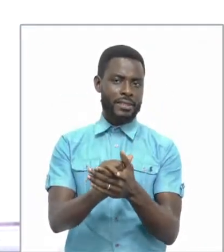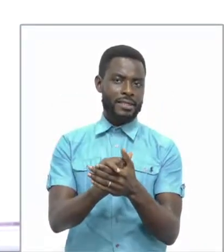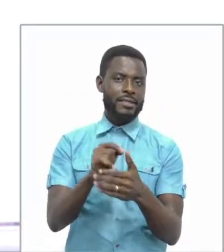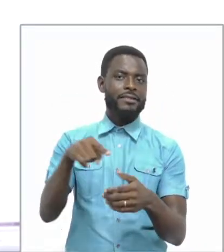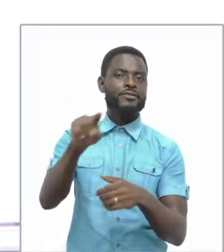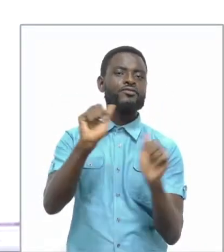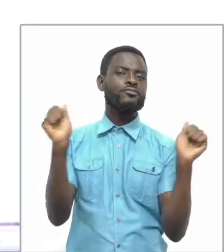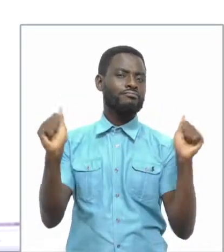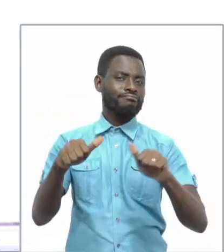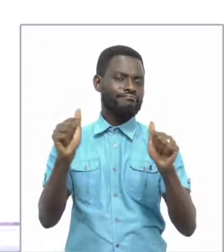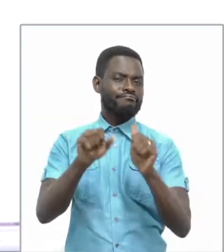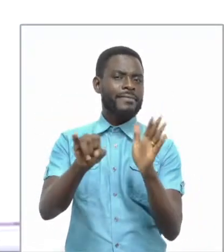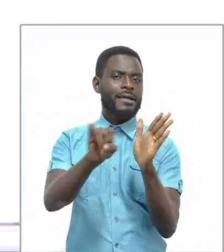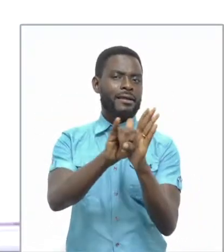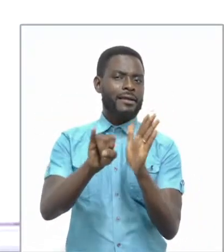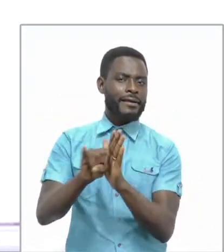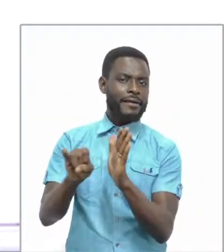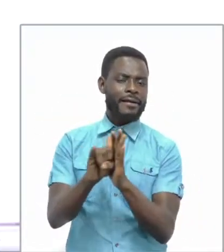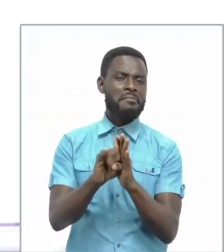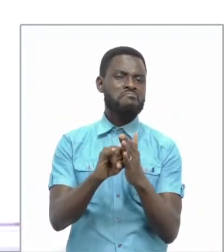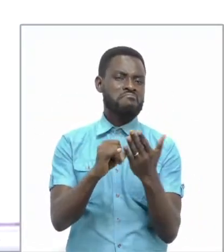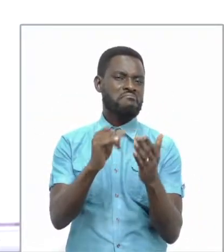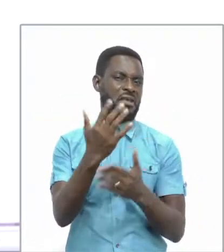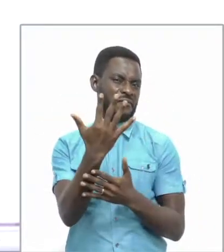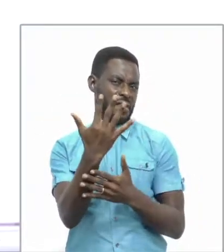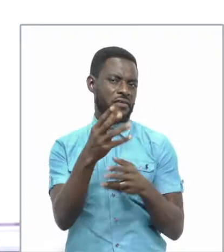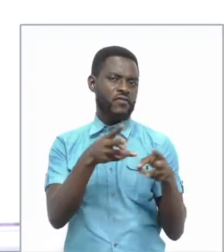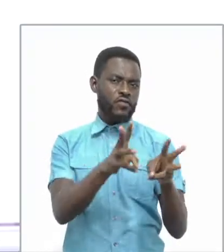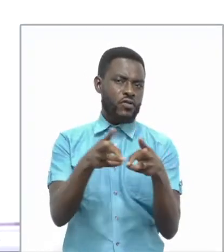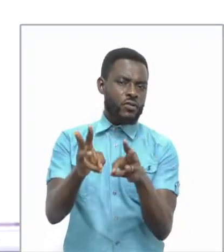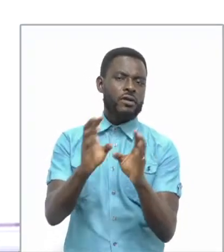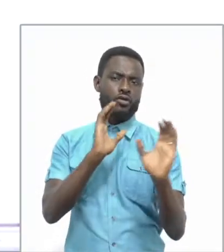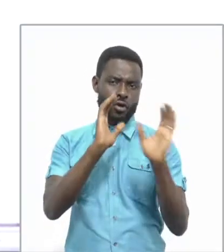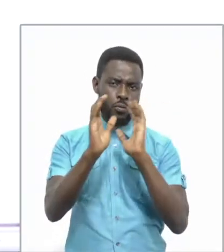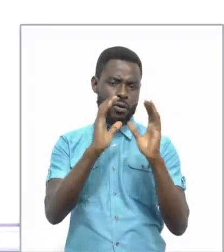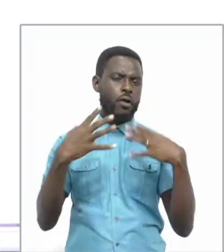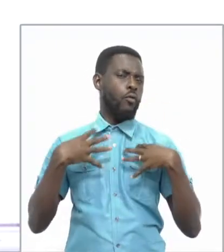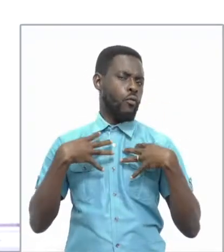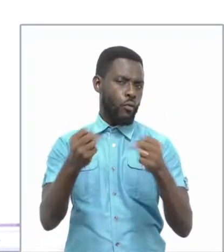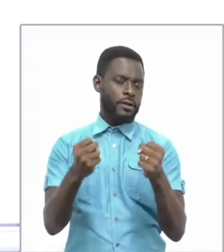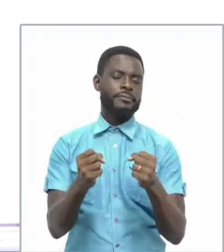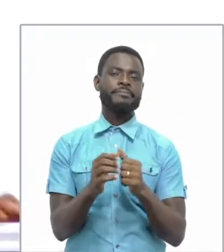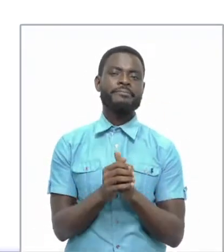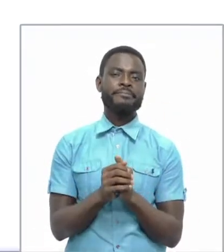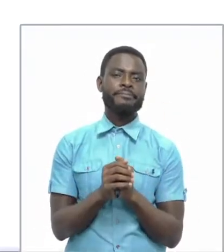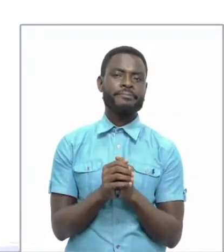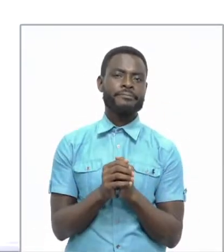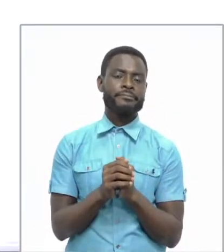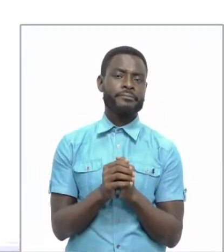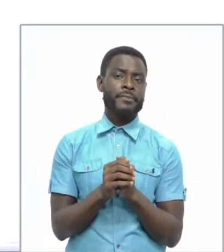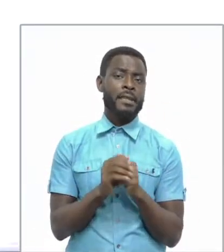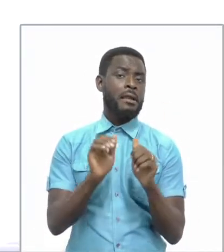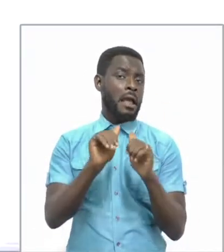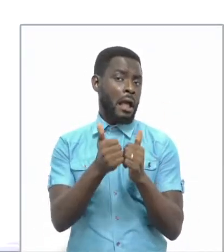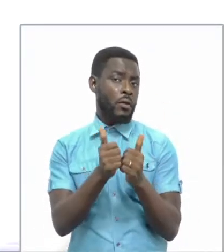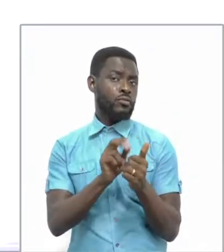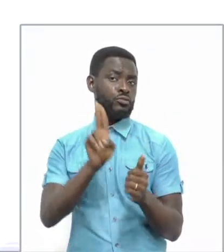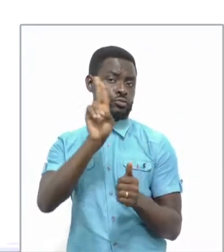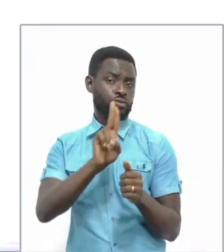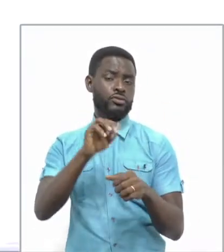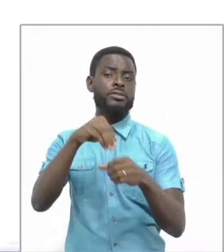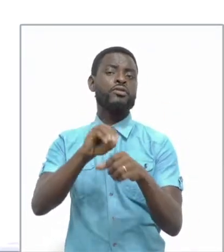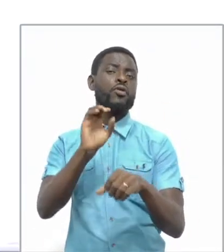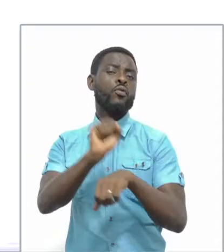would be able to identify at least 5 ways of communicating effectively. 5. And how you would apply that